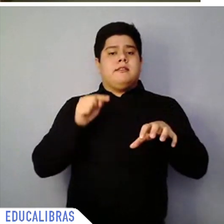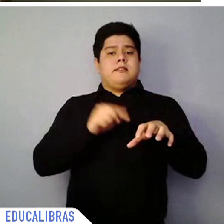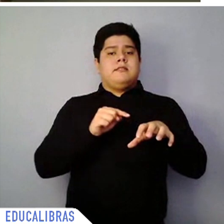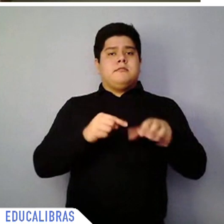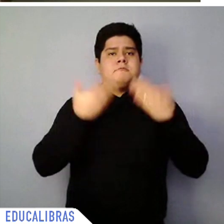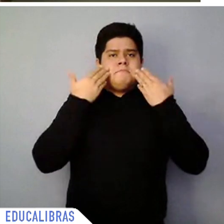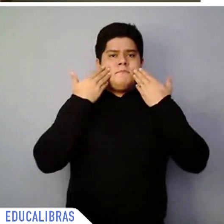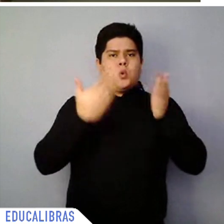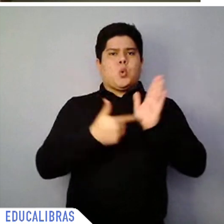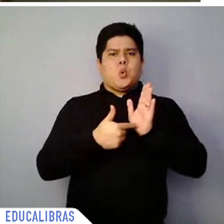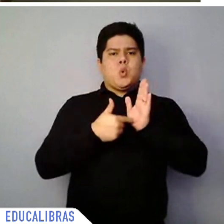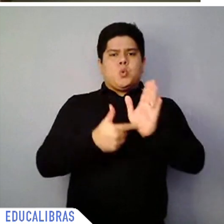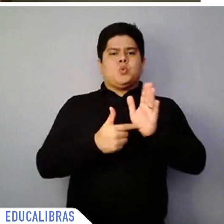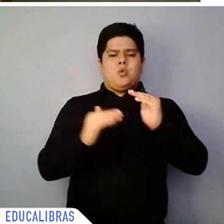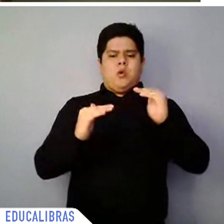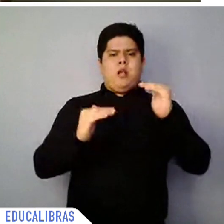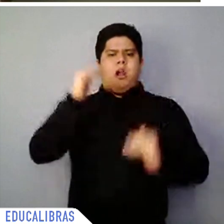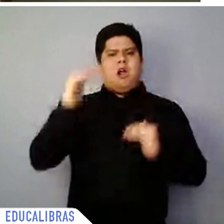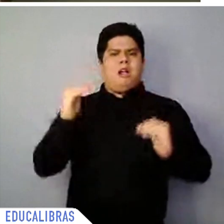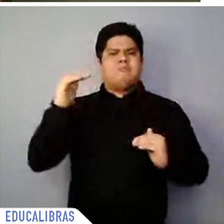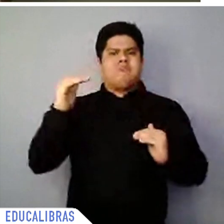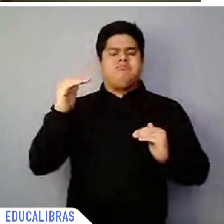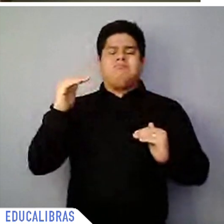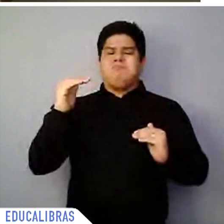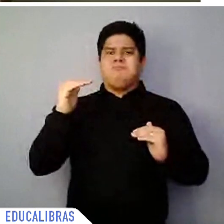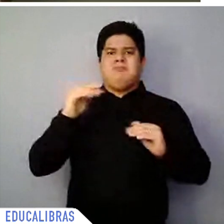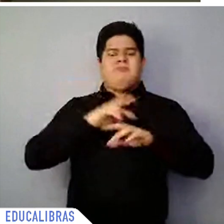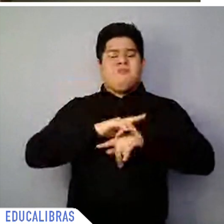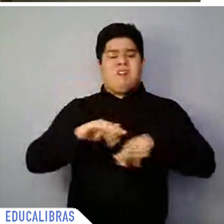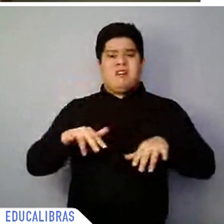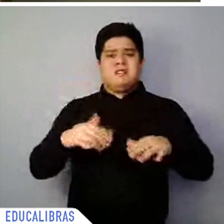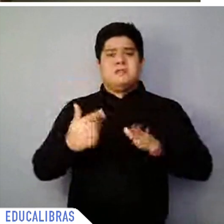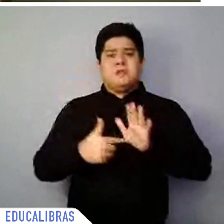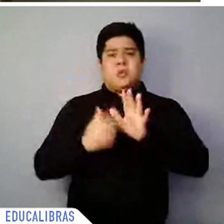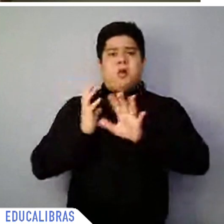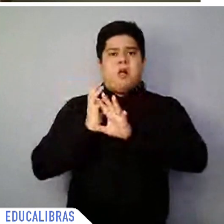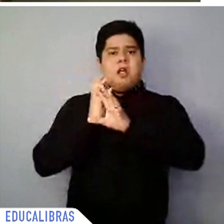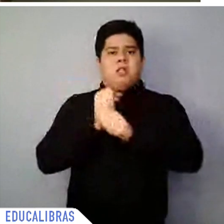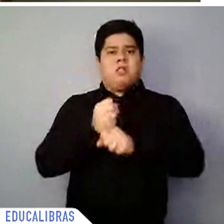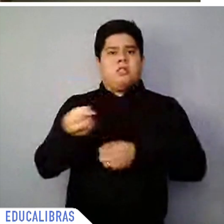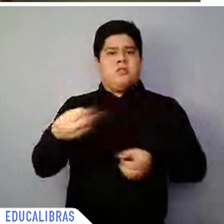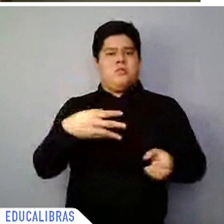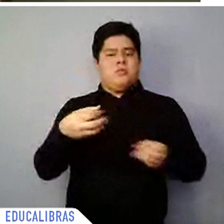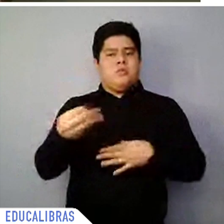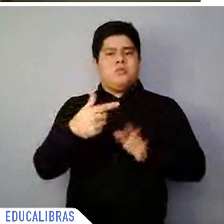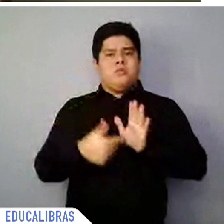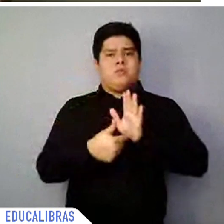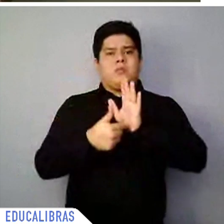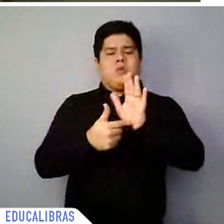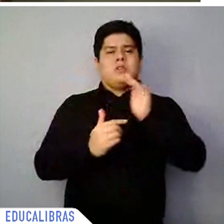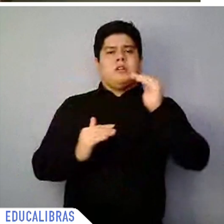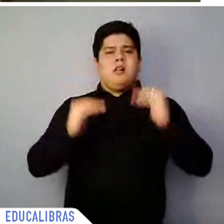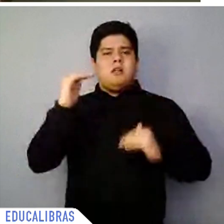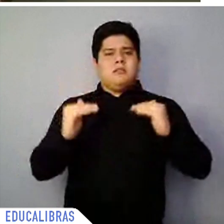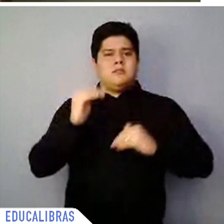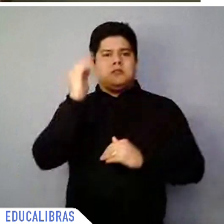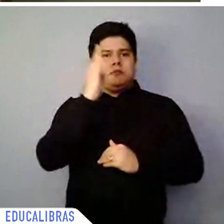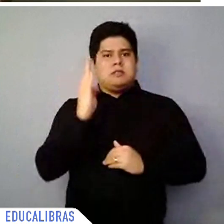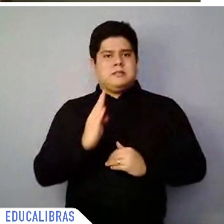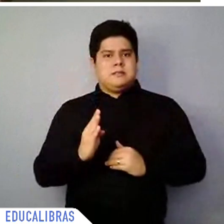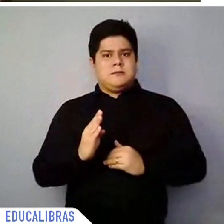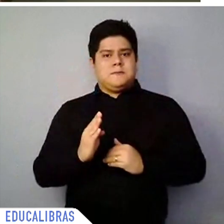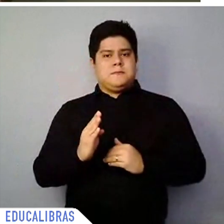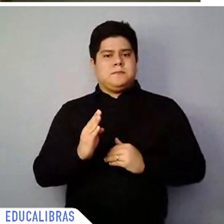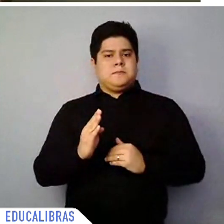that on one side, it is just open this wound that we already had of inequalities, and it brings